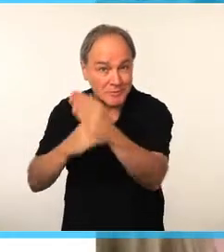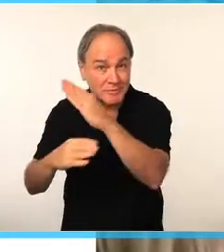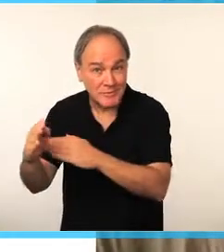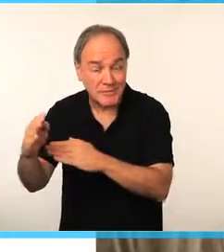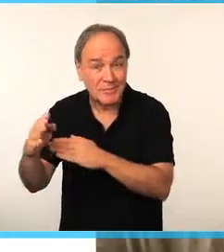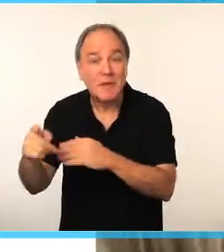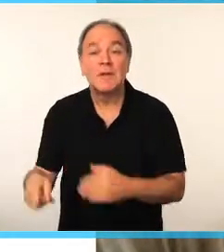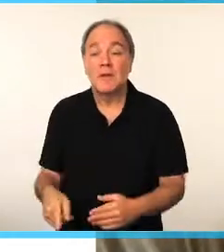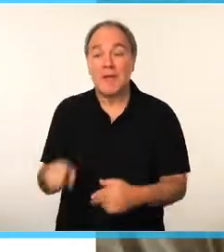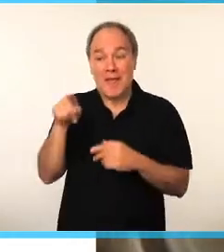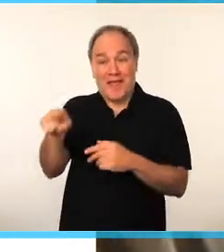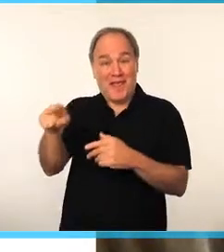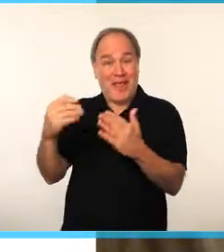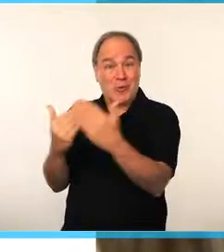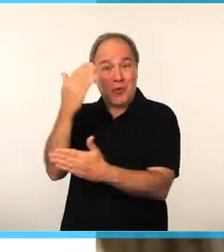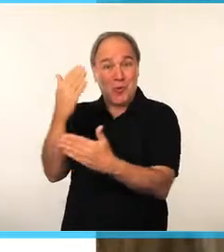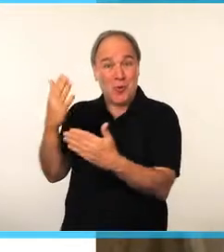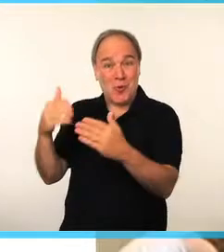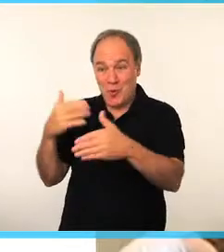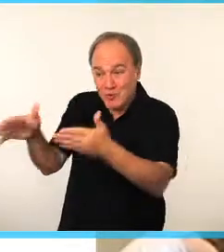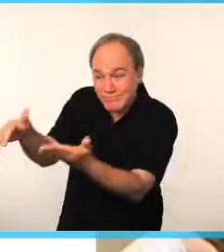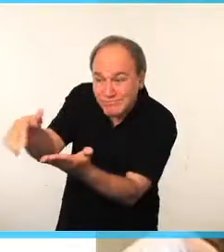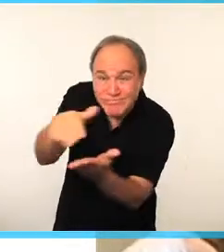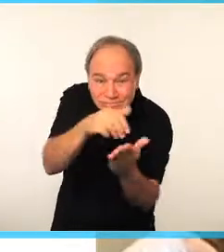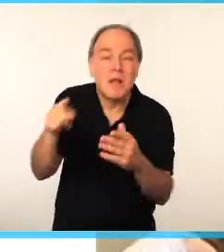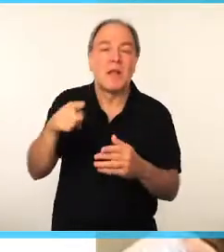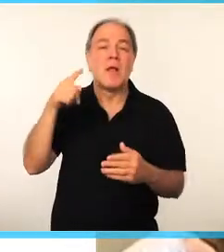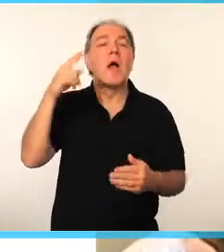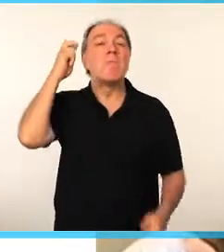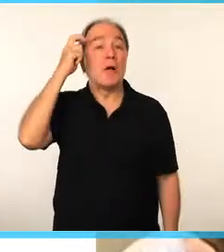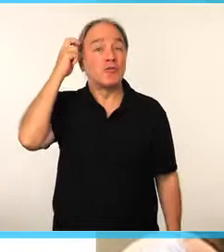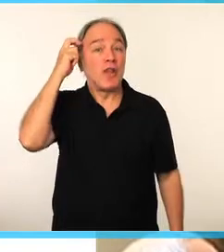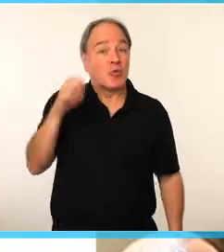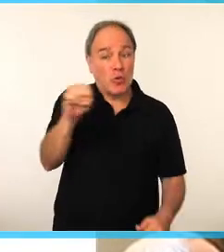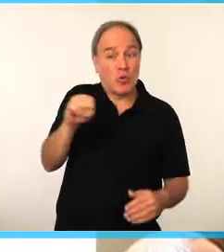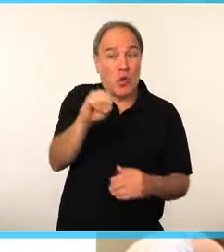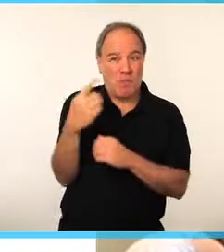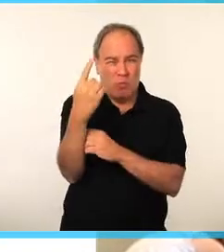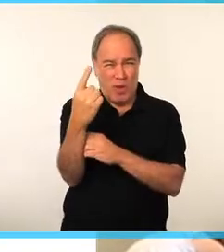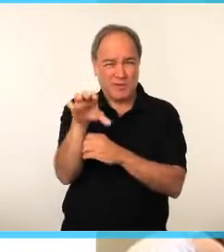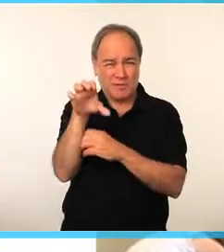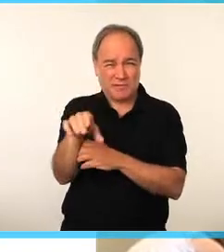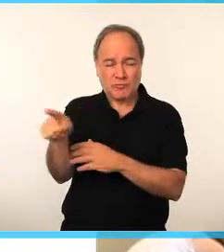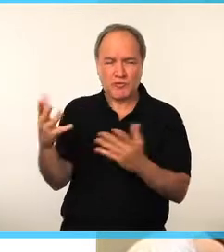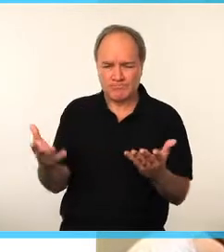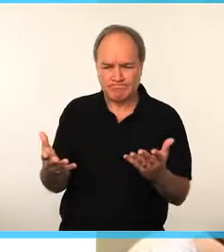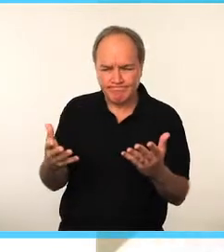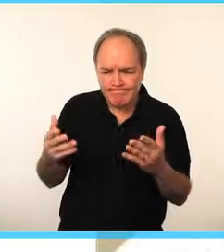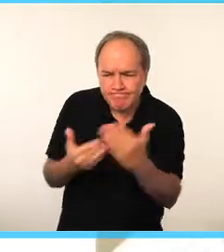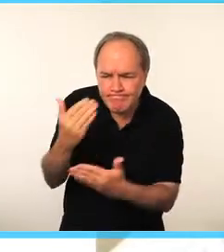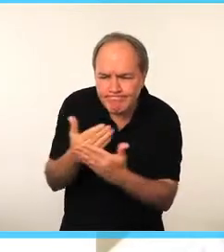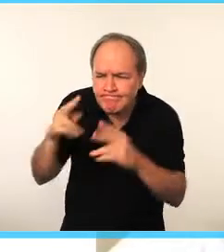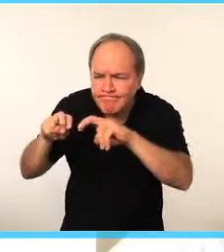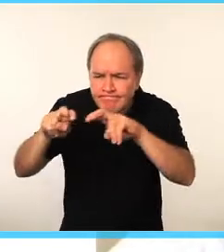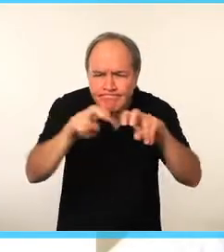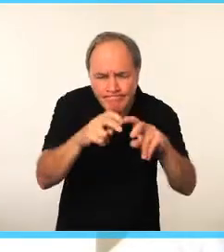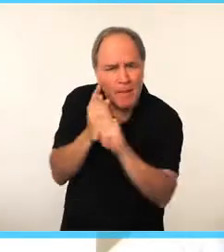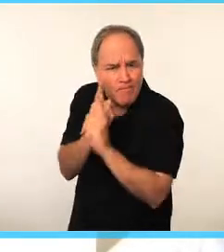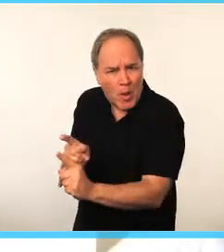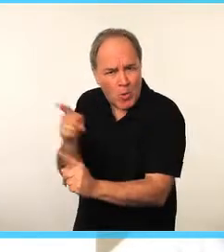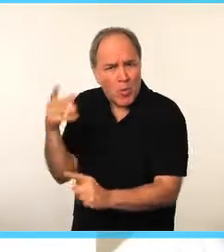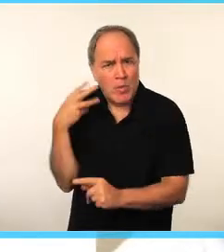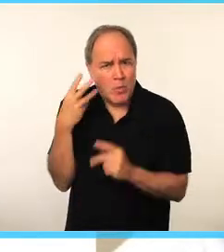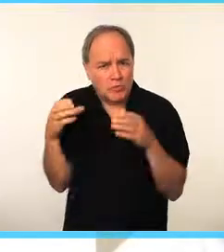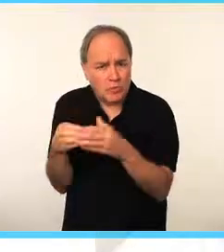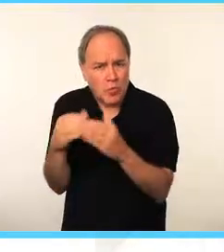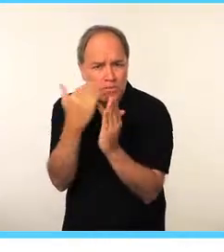new methodology for data collection on children with disabilities. Montenegro is the only European country which tested the